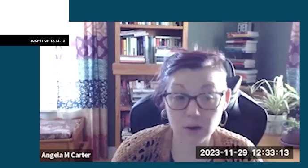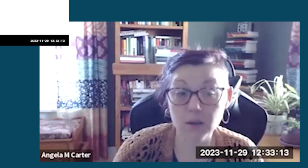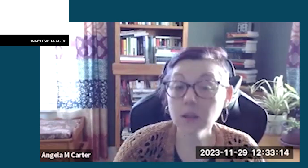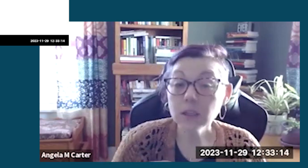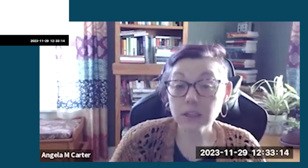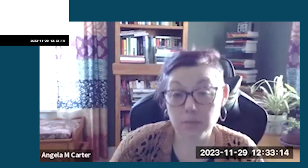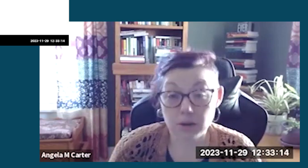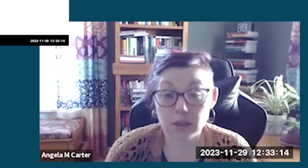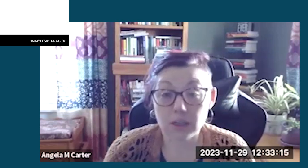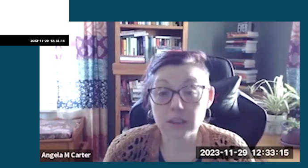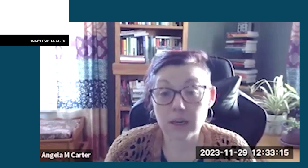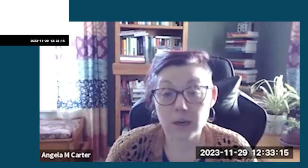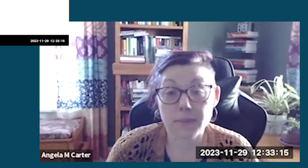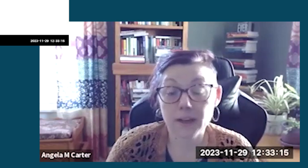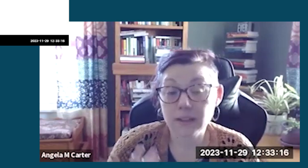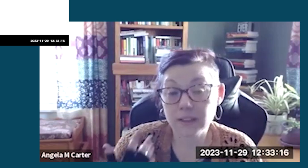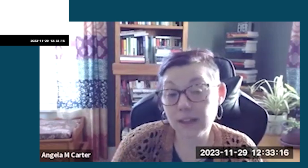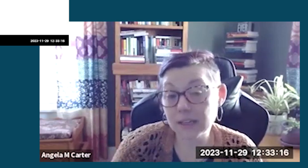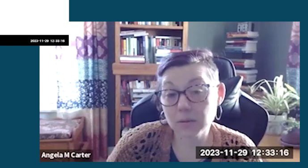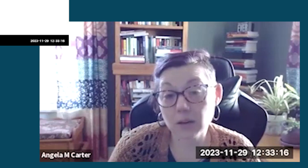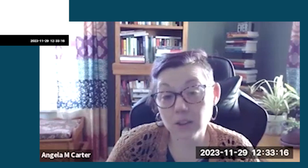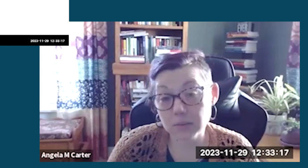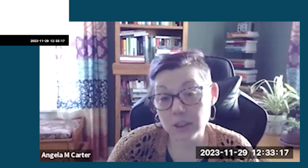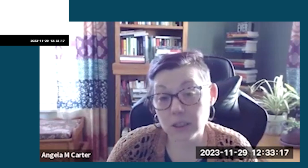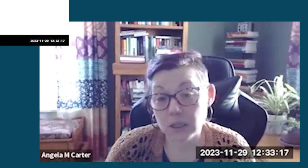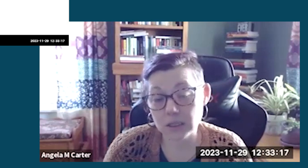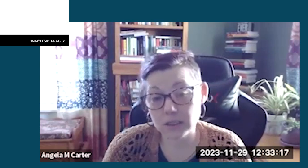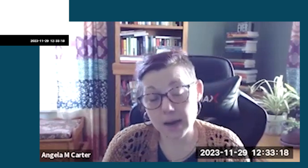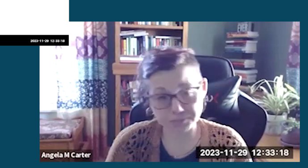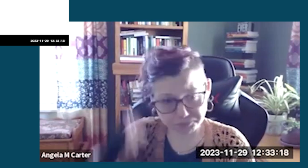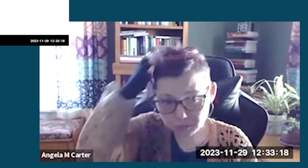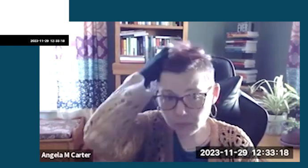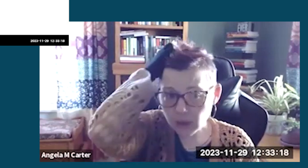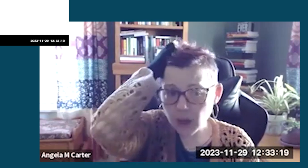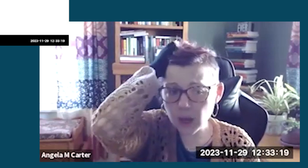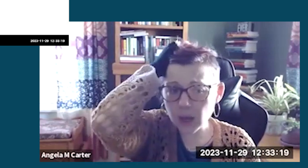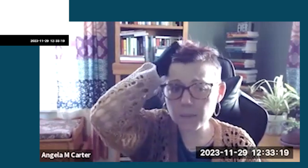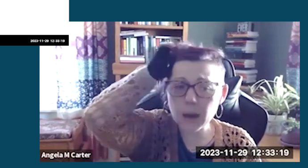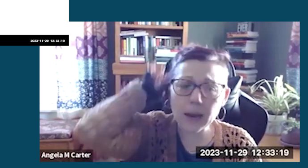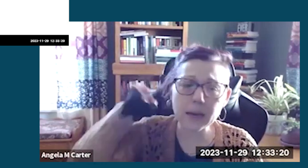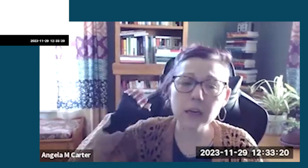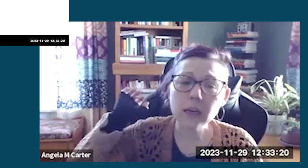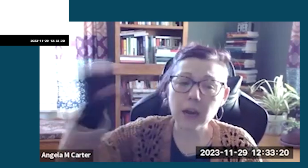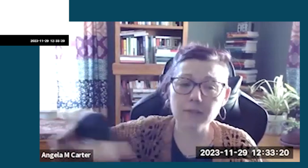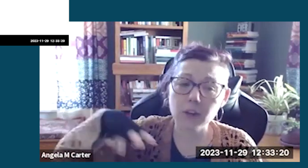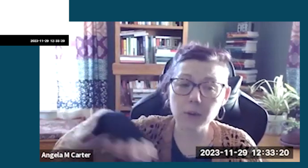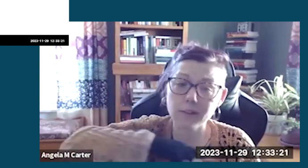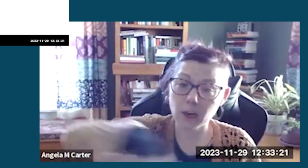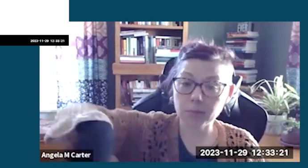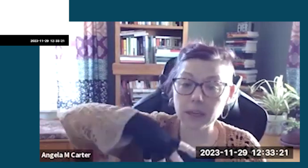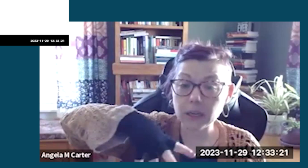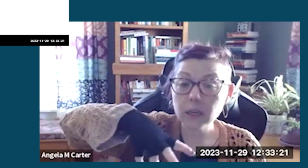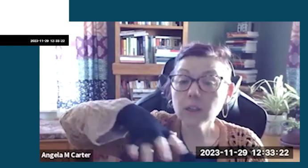of our experience. And then the last one I'll just mention is that I have a